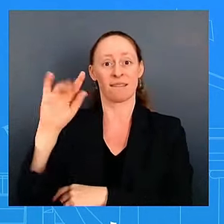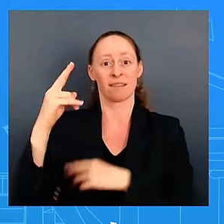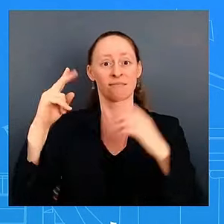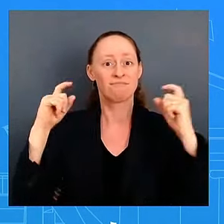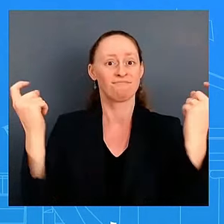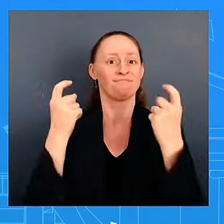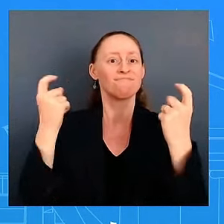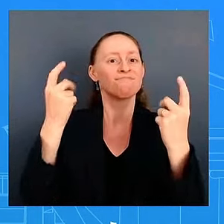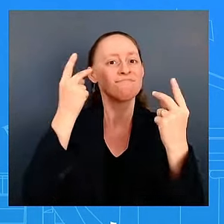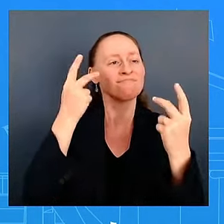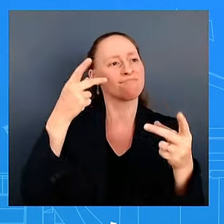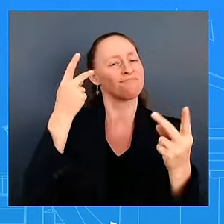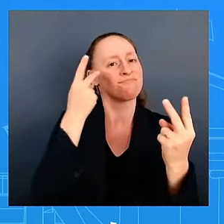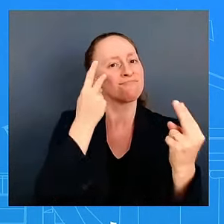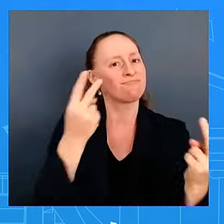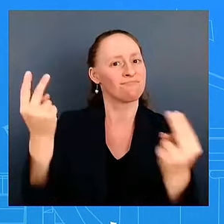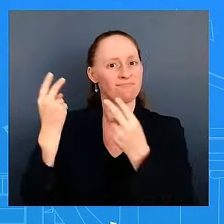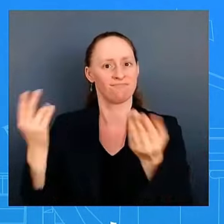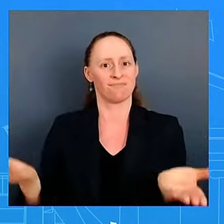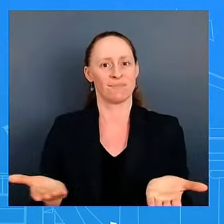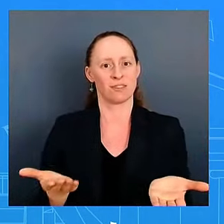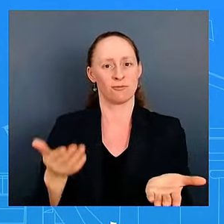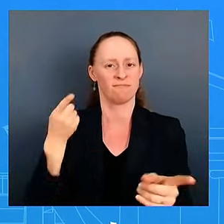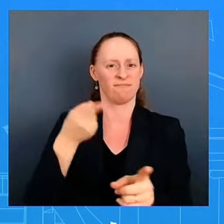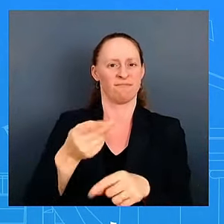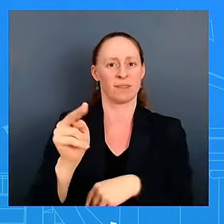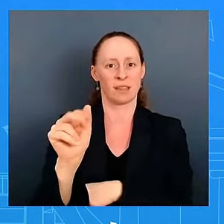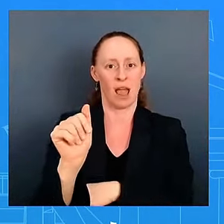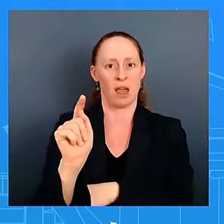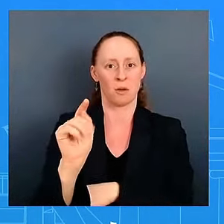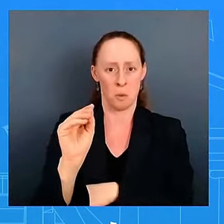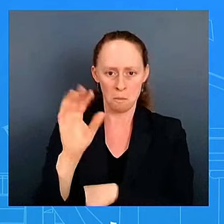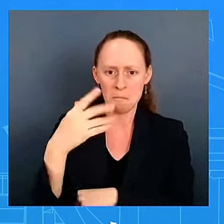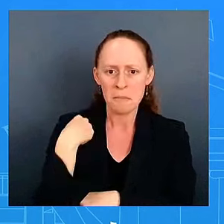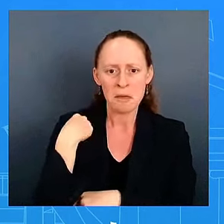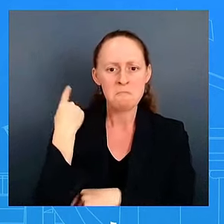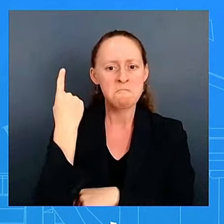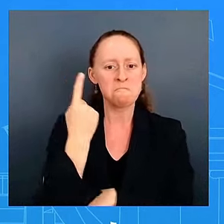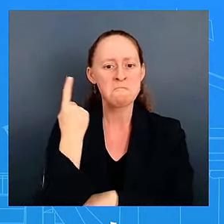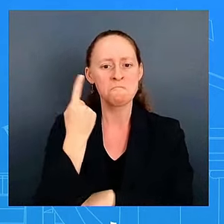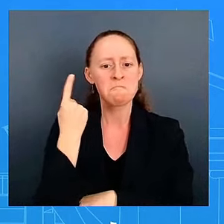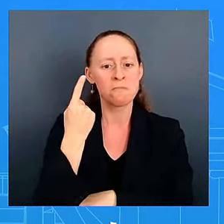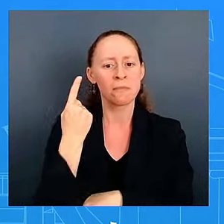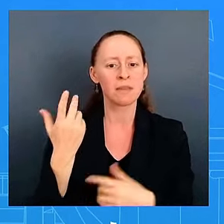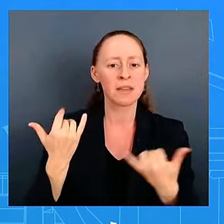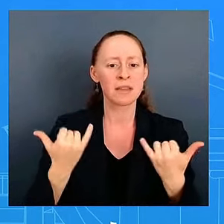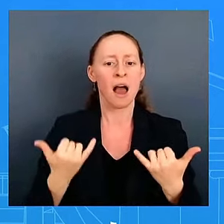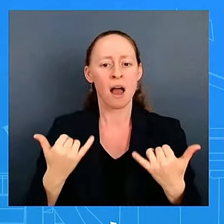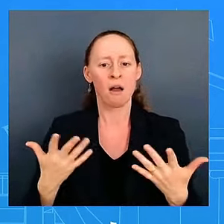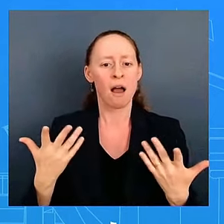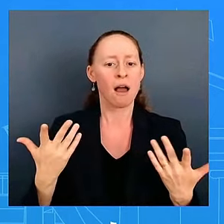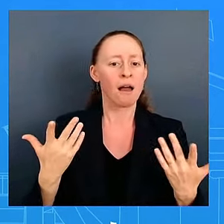given everything that is going on and kind of the debate aftermath? Kind of, what is he measuring?